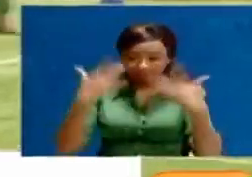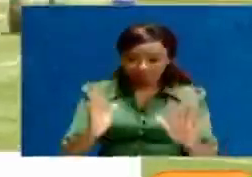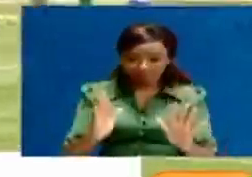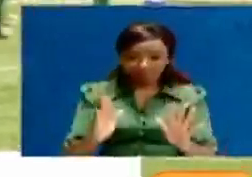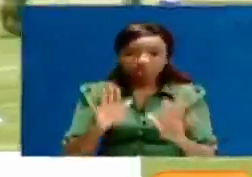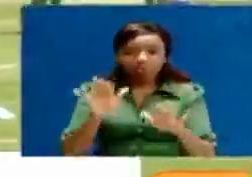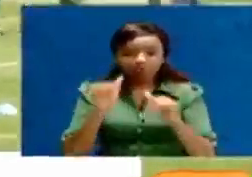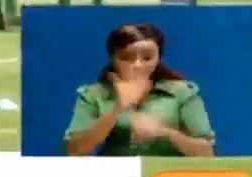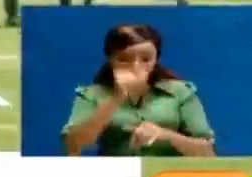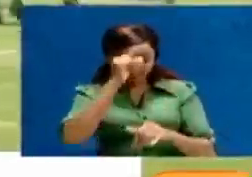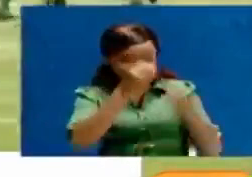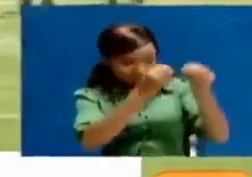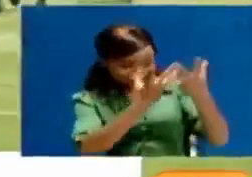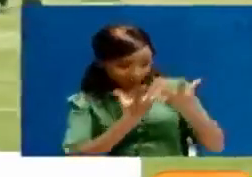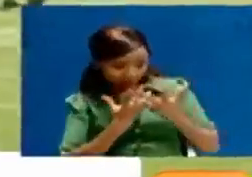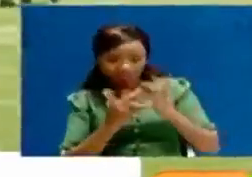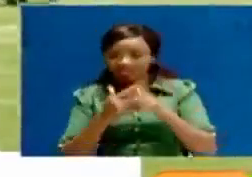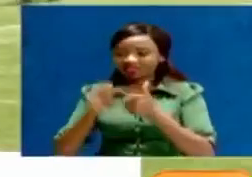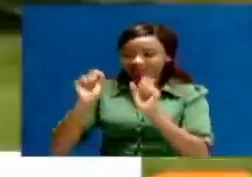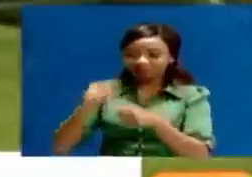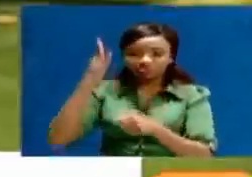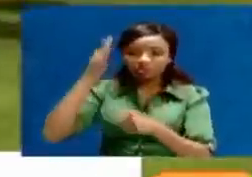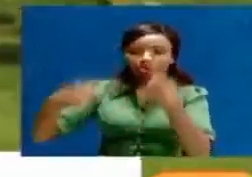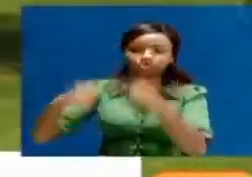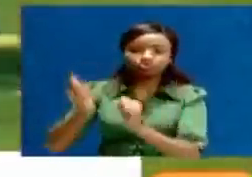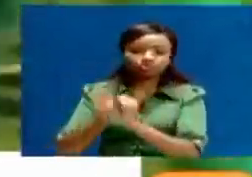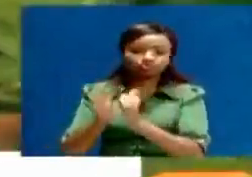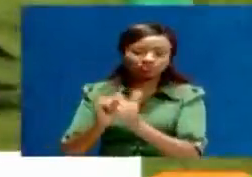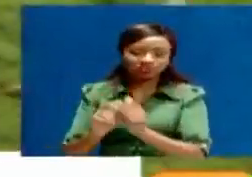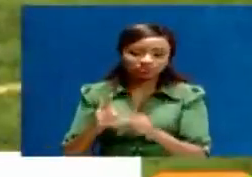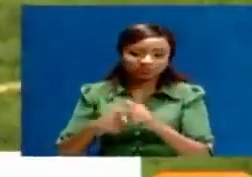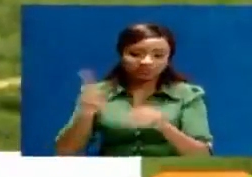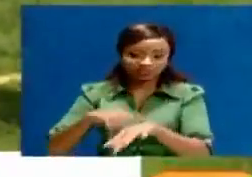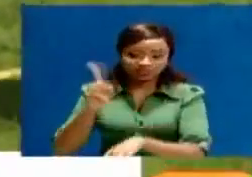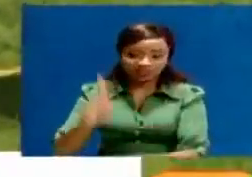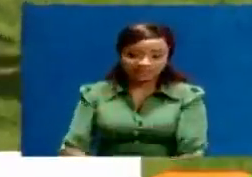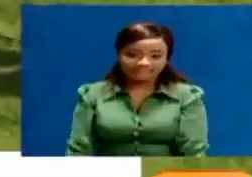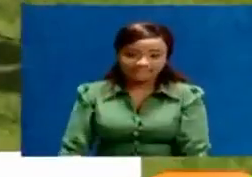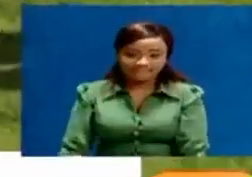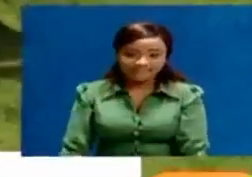federations wait for the government's directive on resumption of sports.